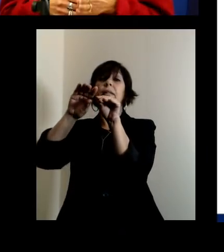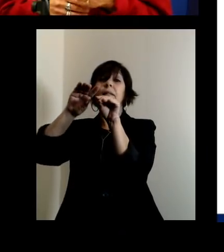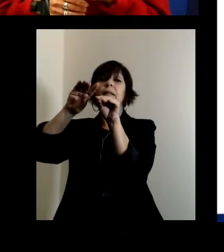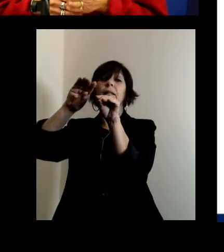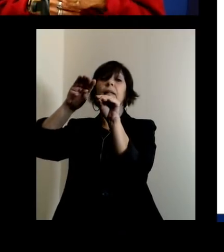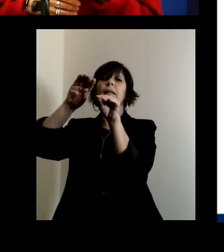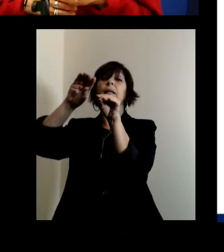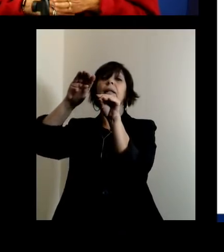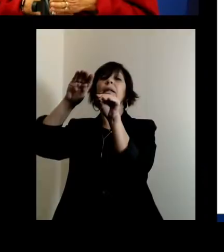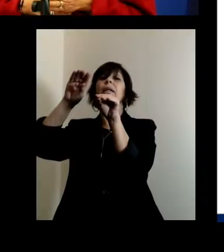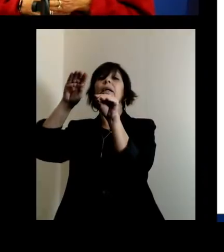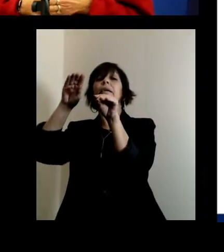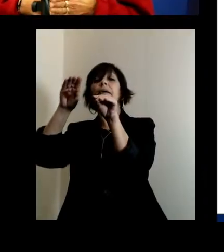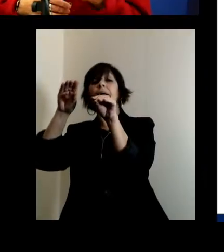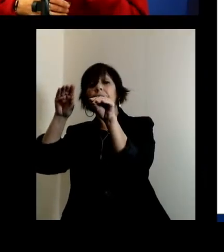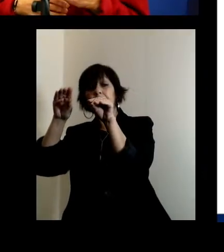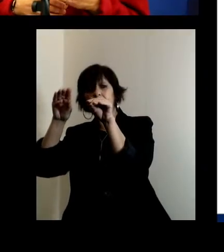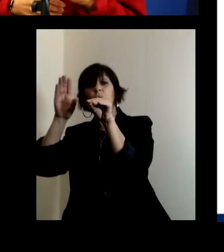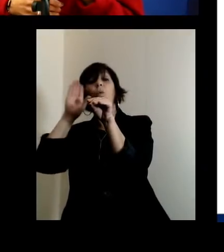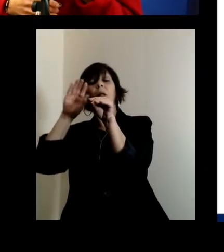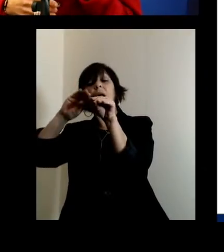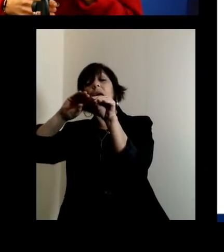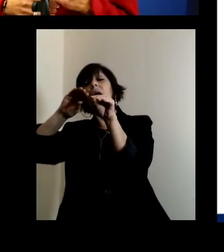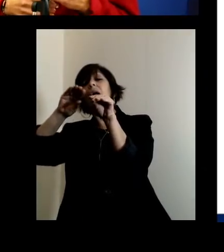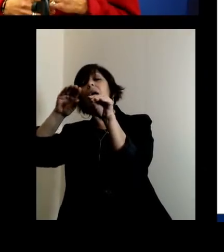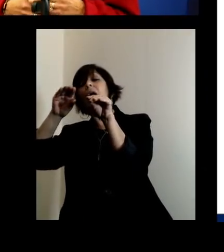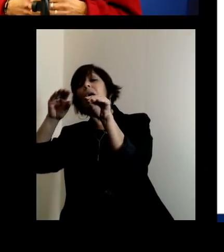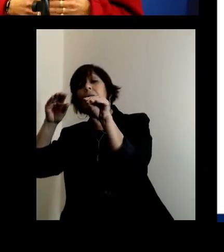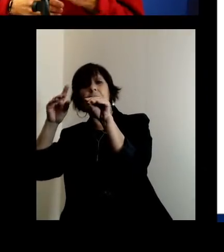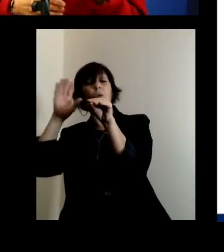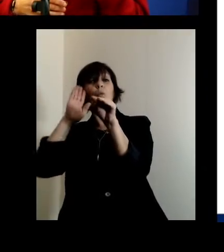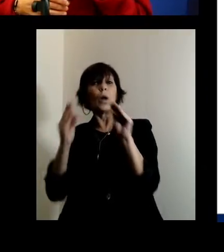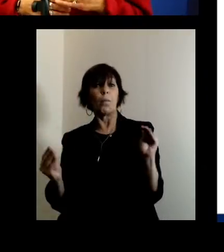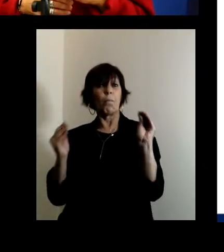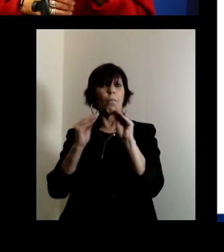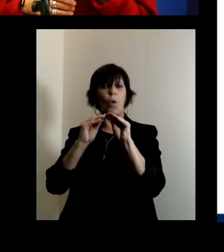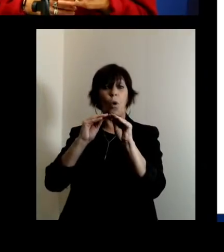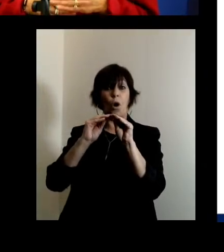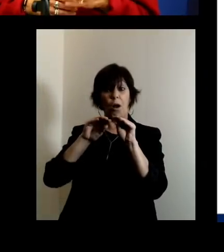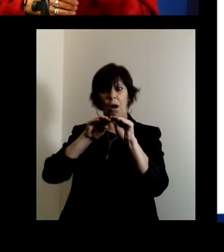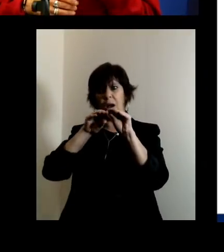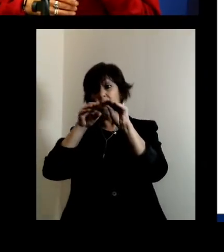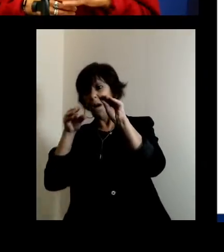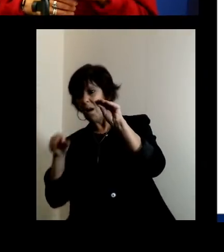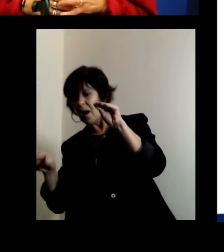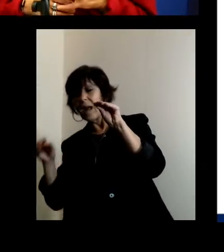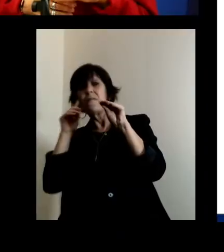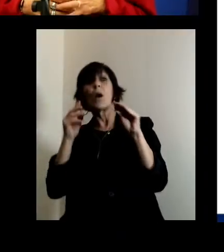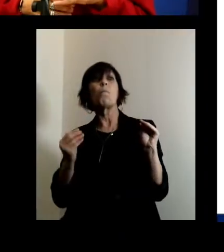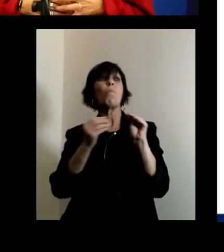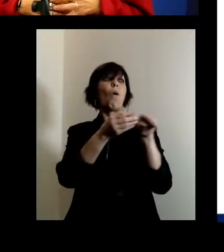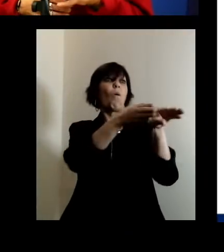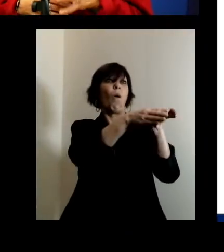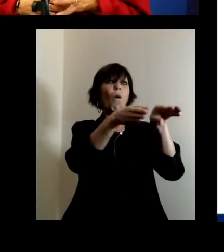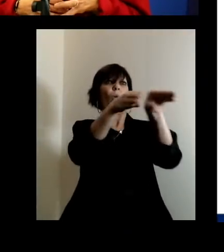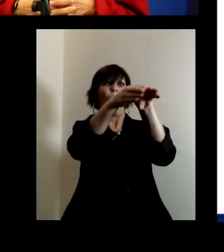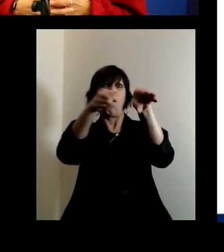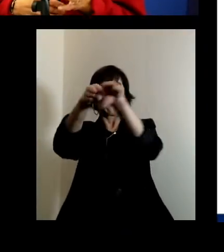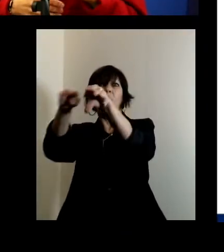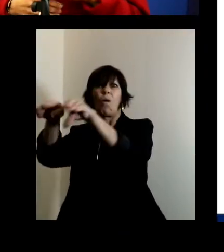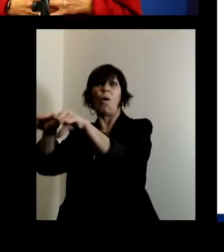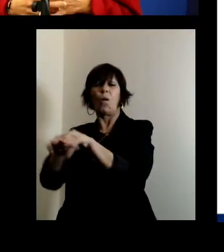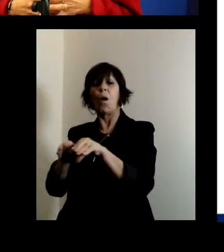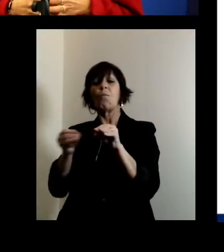admissions do start to come down. And they would come down even further if we have more of a lockdown, if more non-essential businesses were